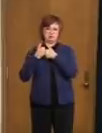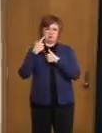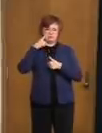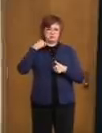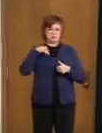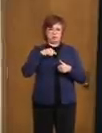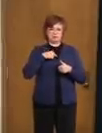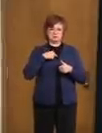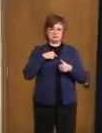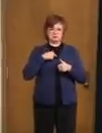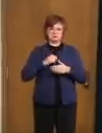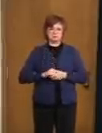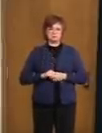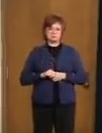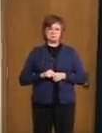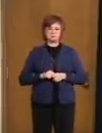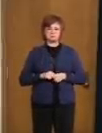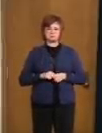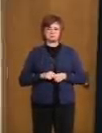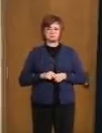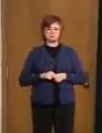level